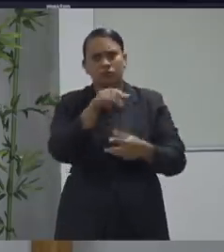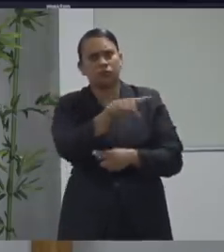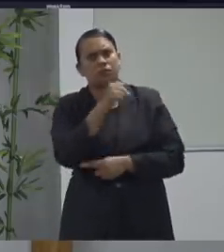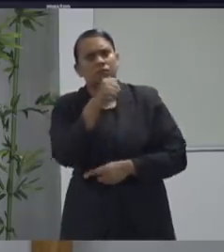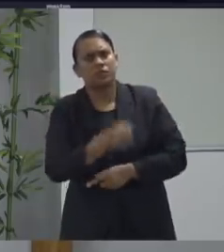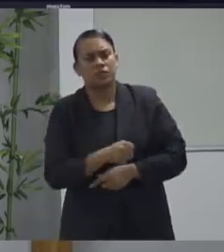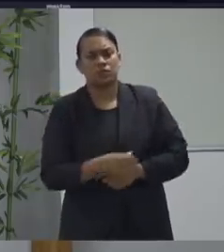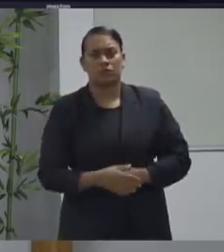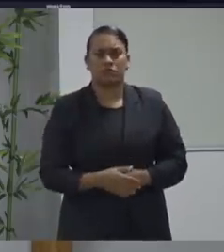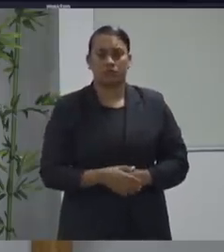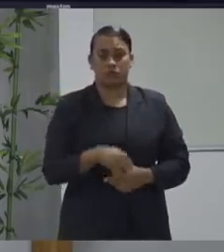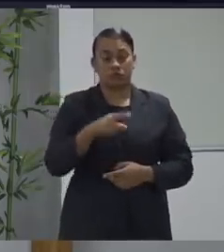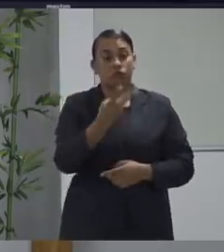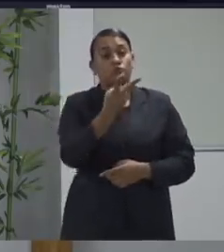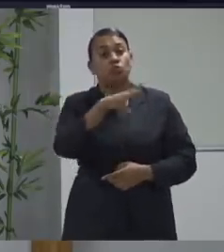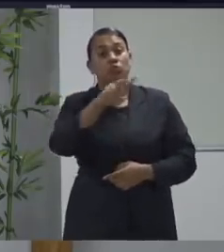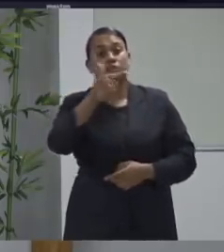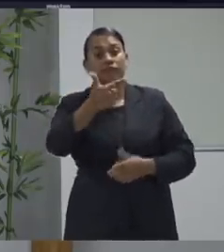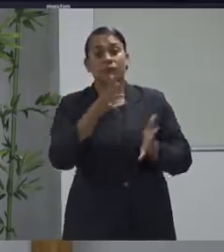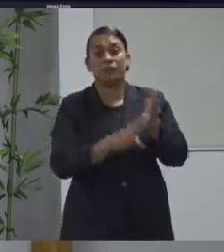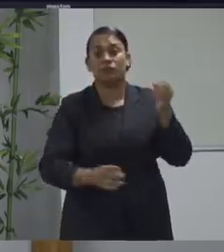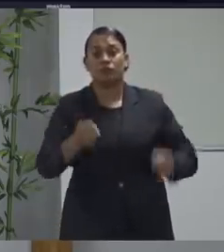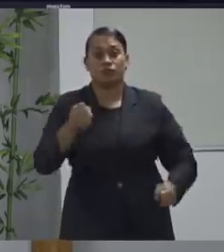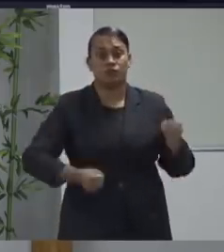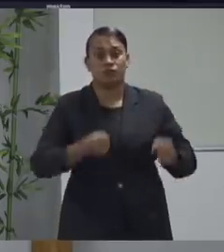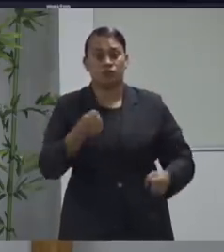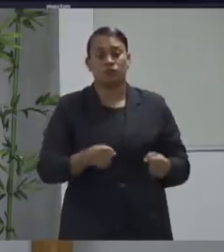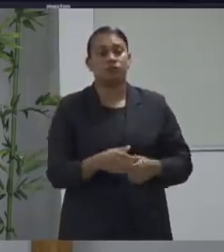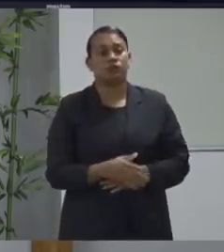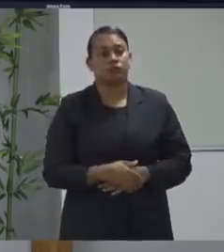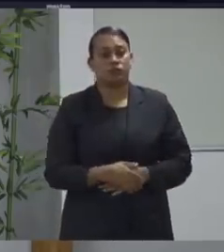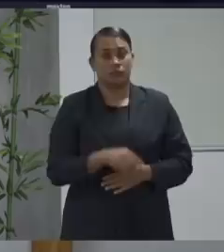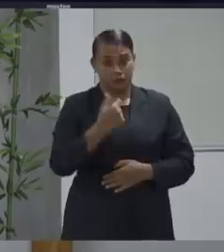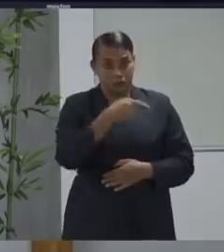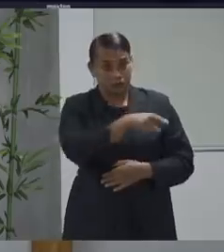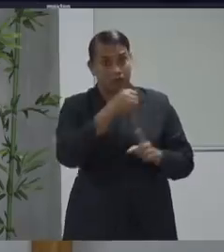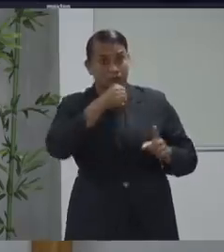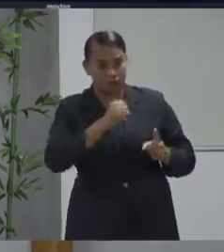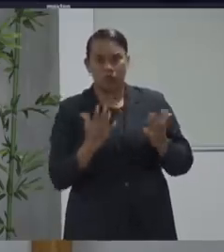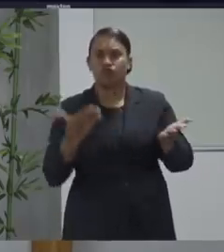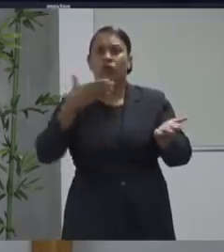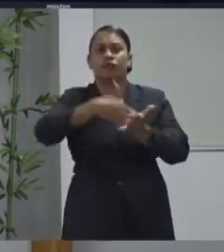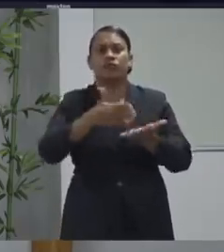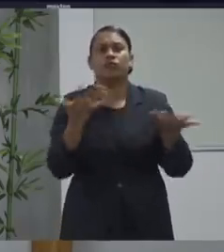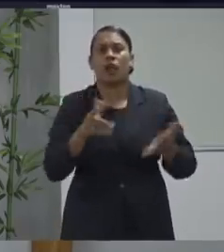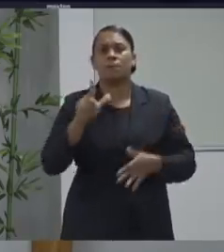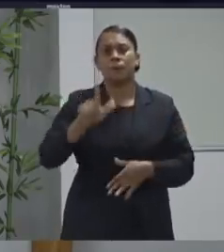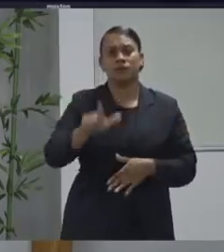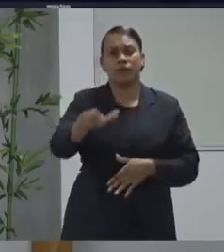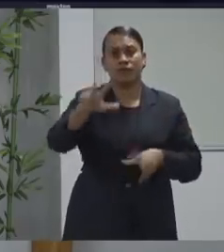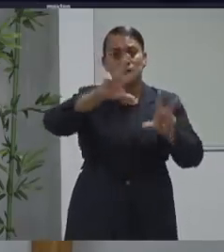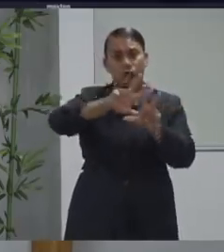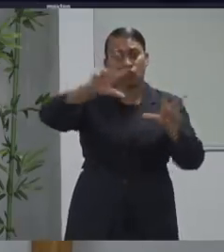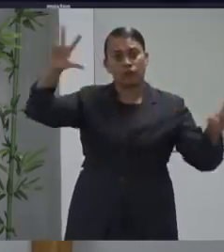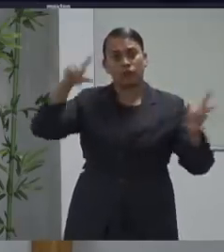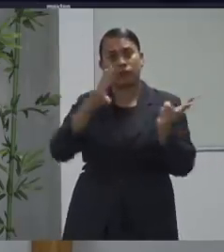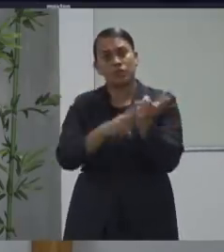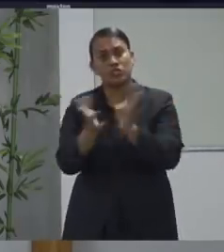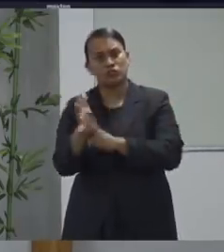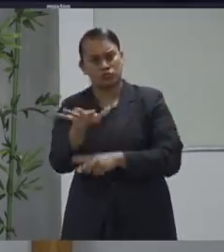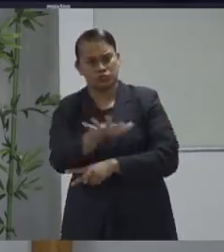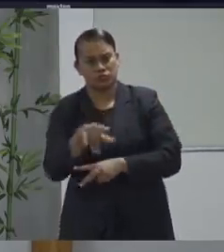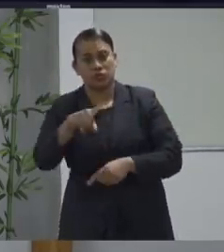Following his arrival in Josaia, this gentleman, his daughter-in-law and his grandson were all taken into